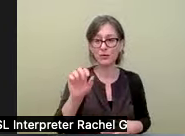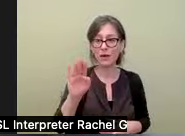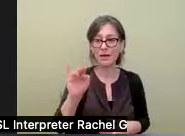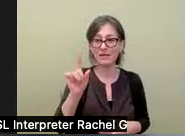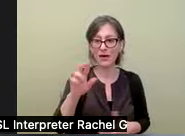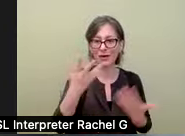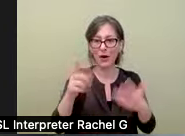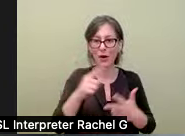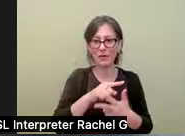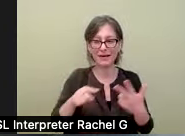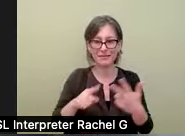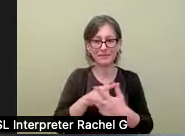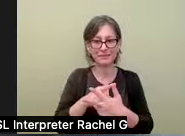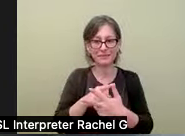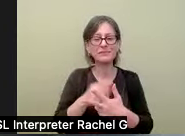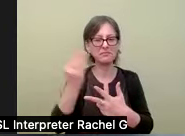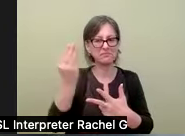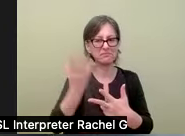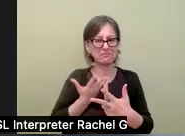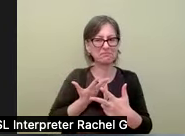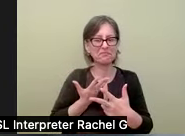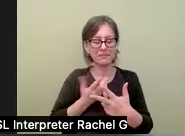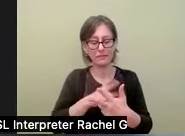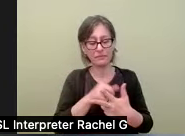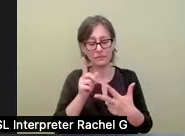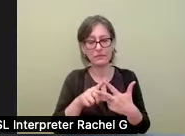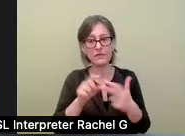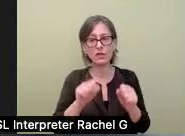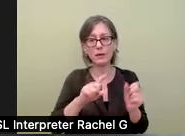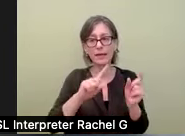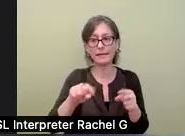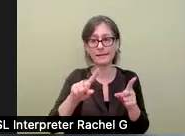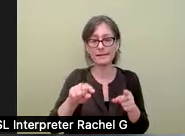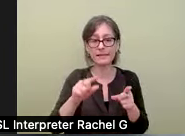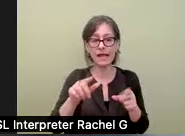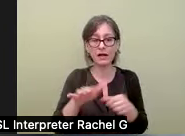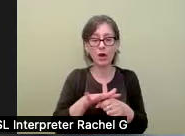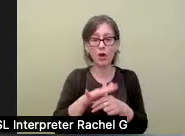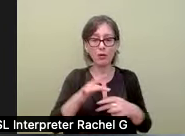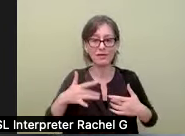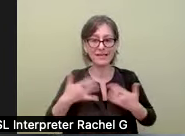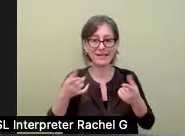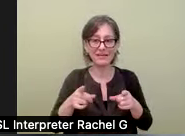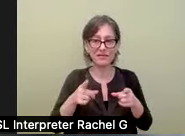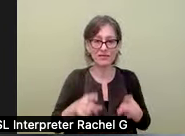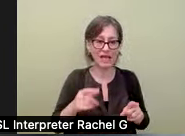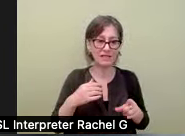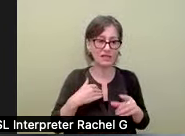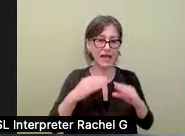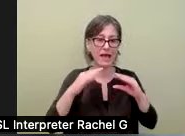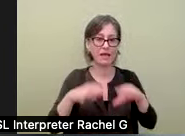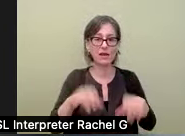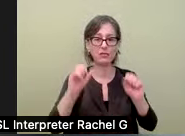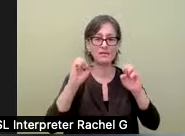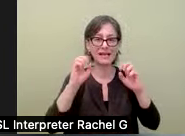doing that first step of getting informed. You can also attend local events where they're having tsunami